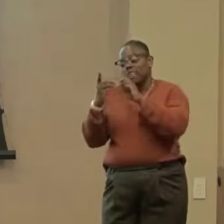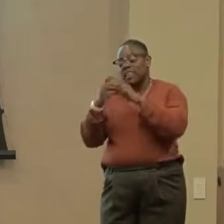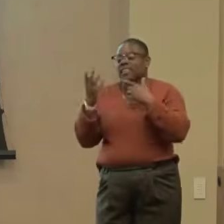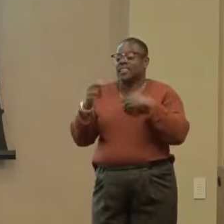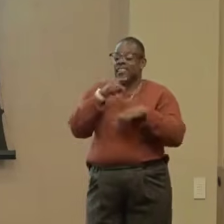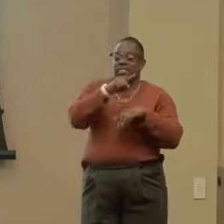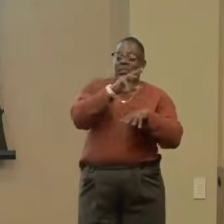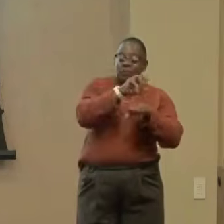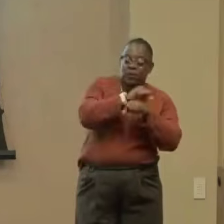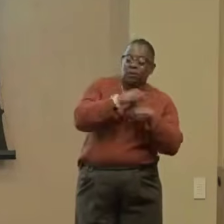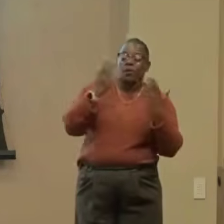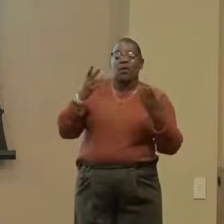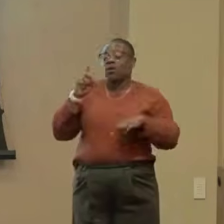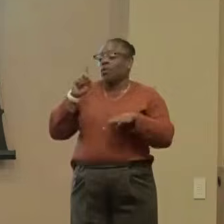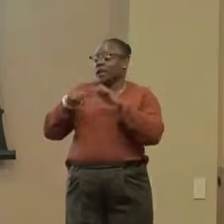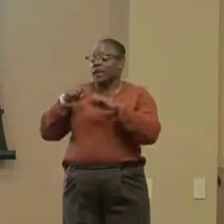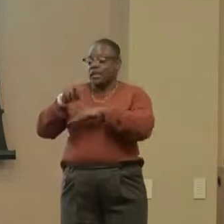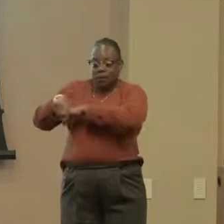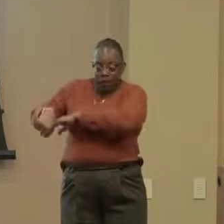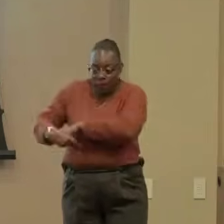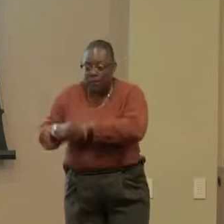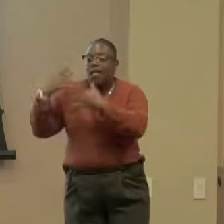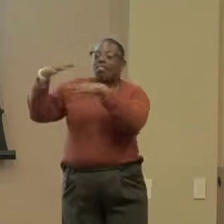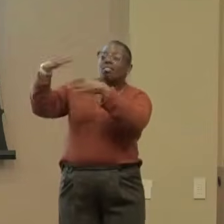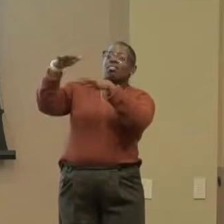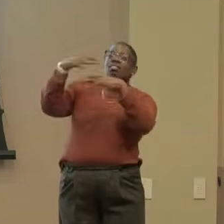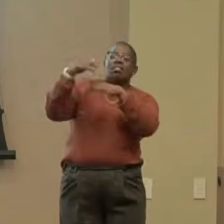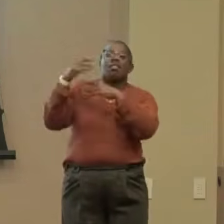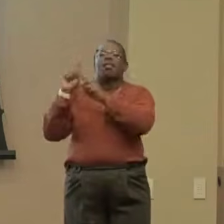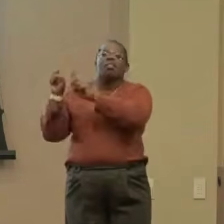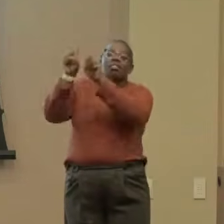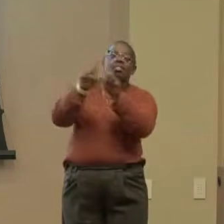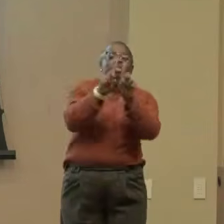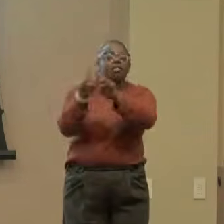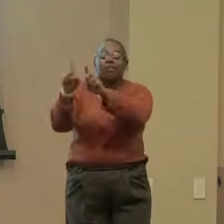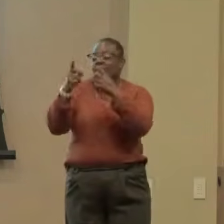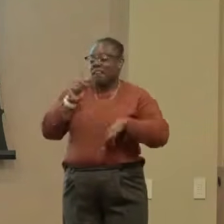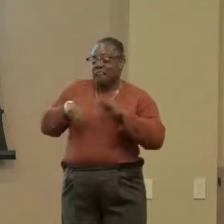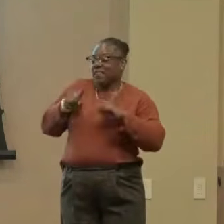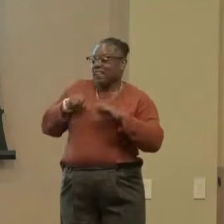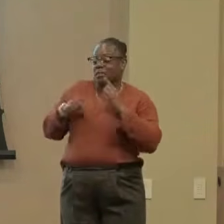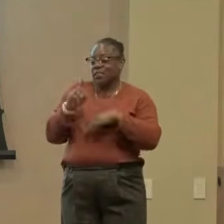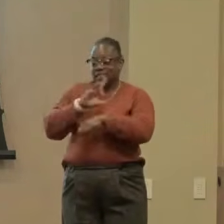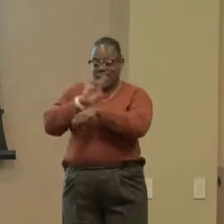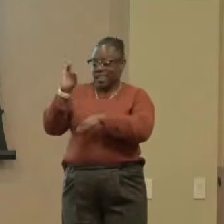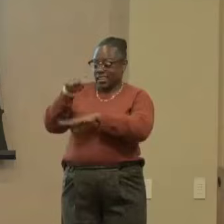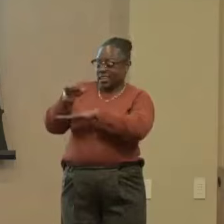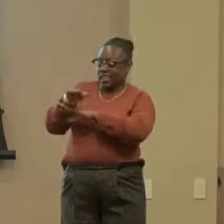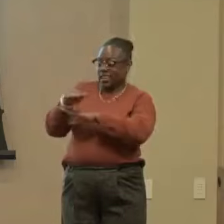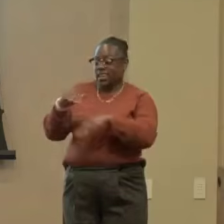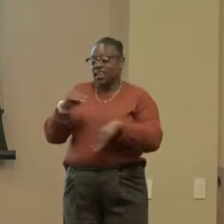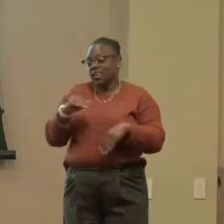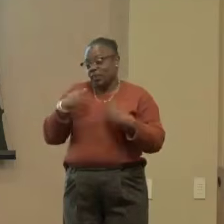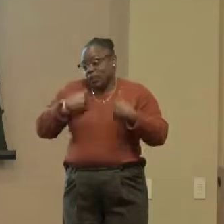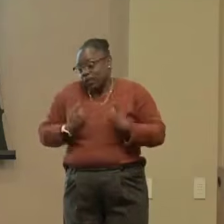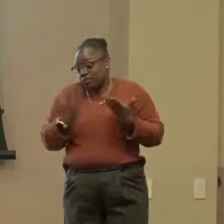I can't be up till midnight partying or going here or there because I'm tired by 8 p.m. like a grandma. Like,